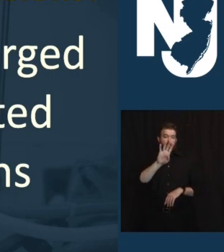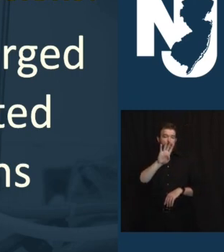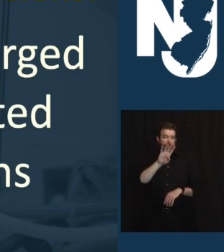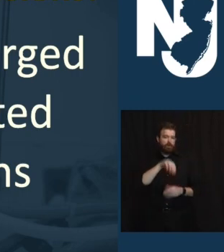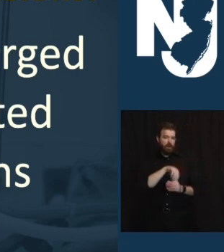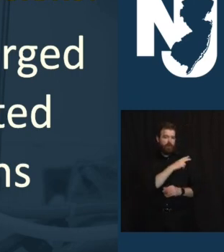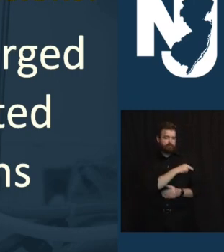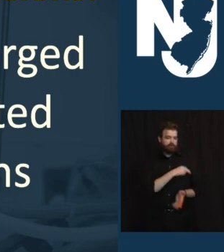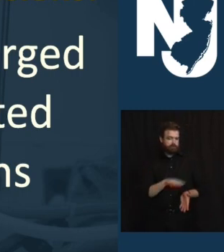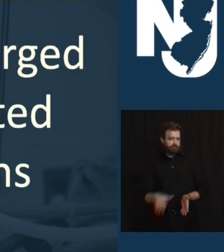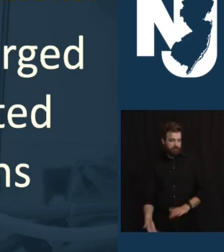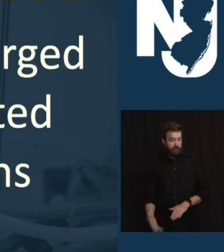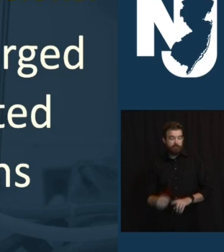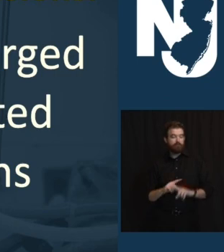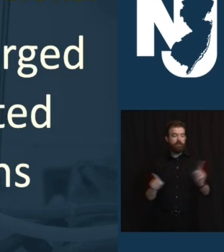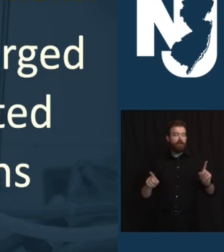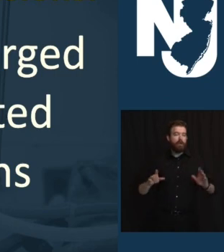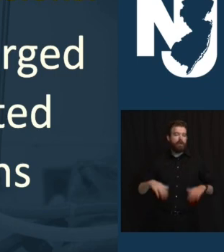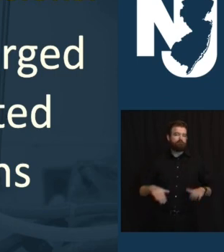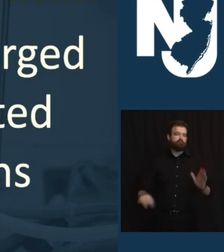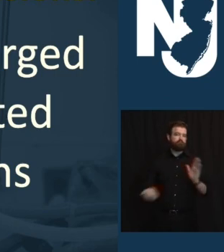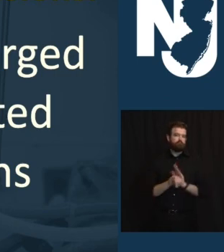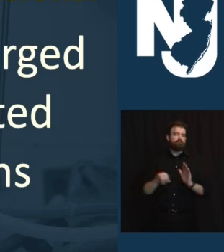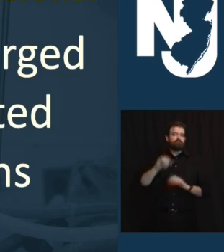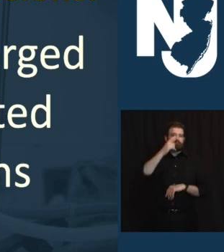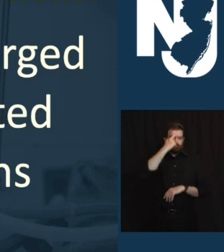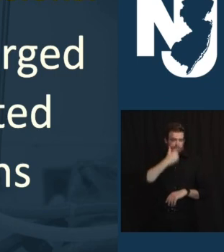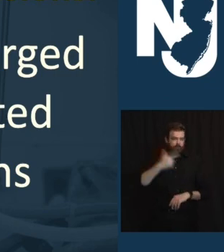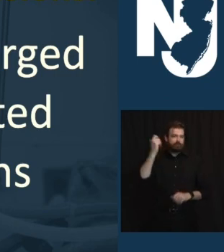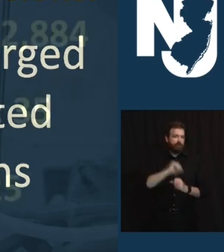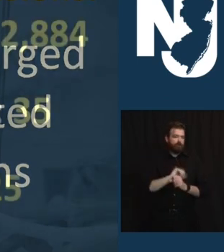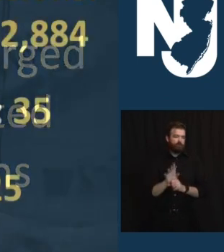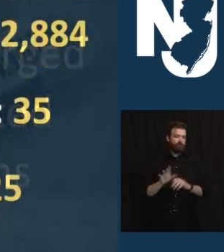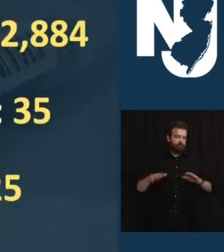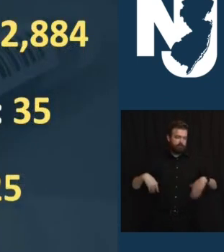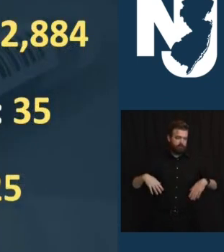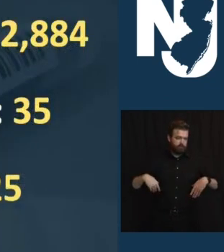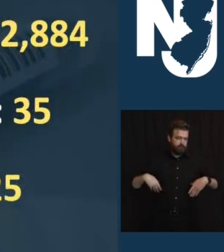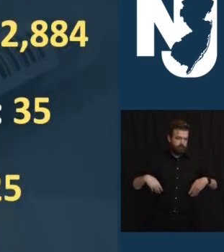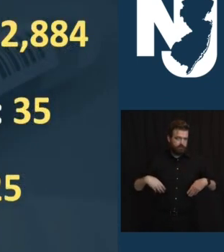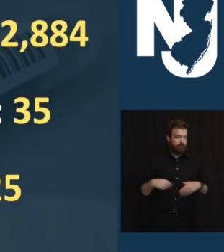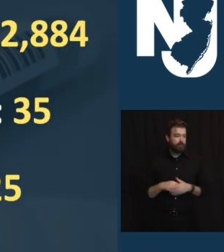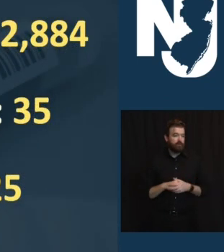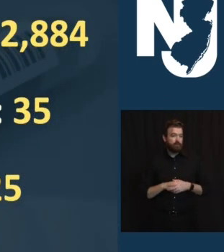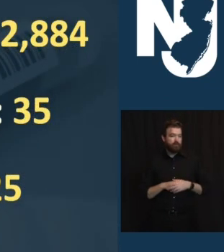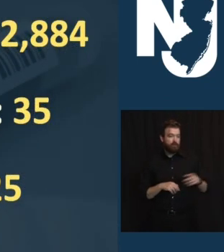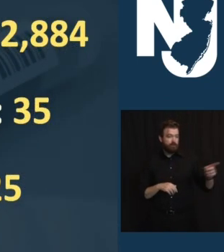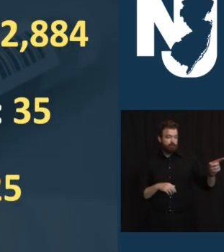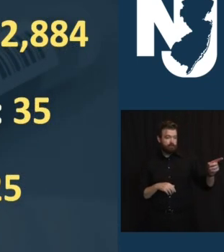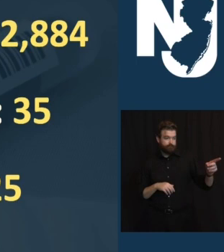of life. Today, however, we are reporting with the heaviest of hearts an additional 35